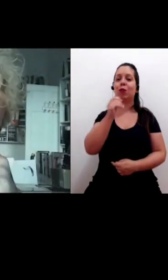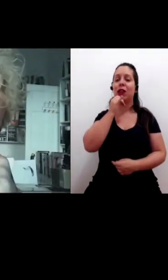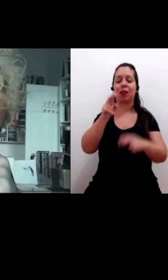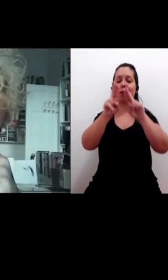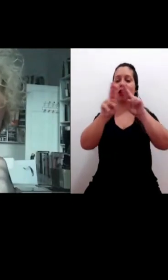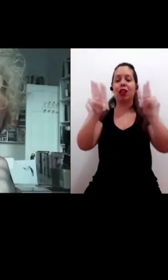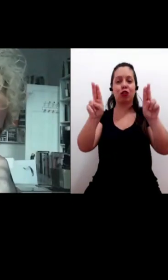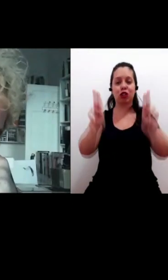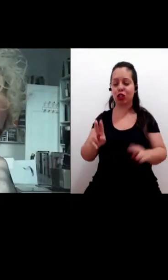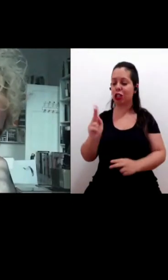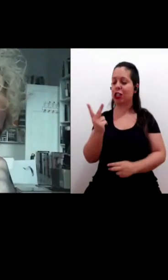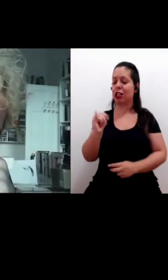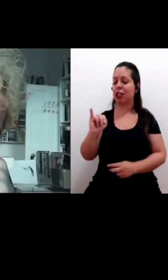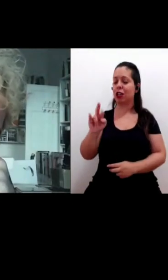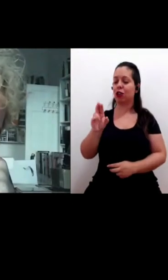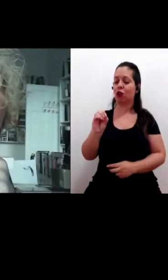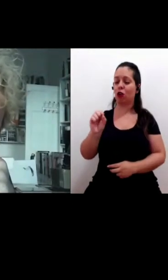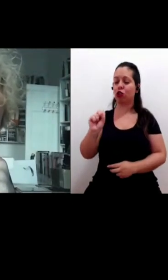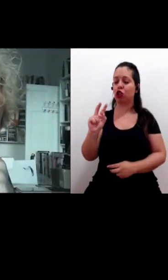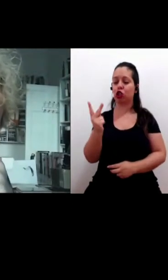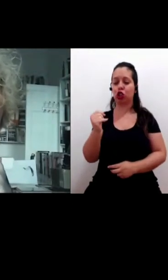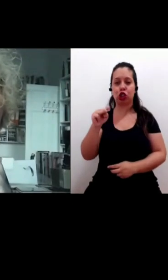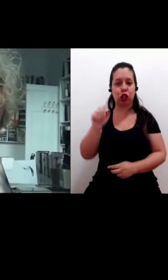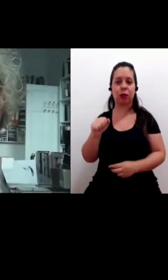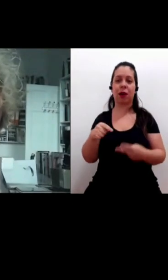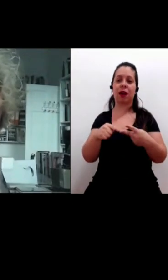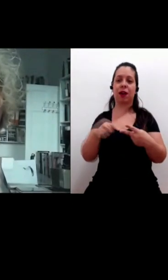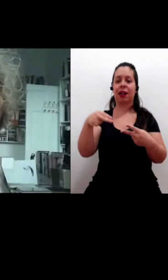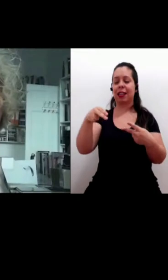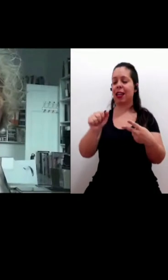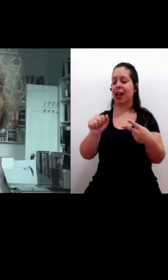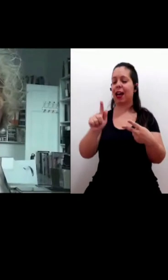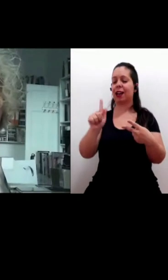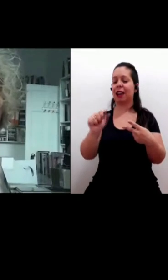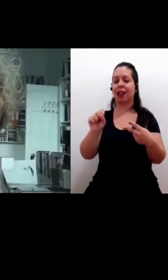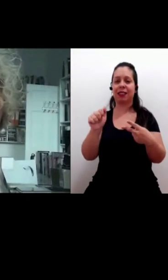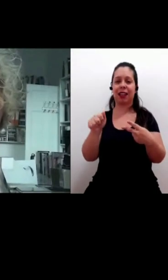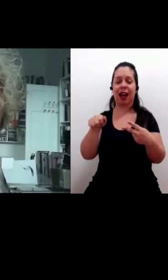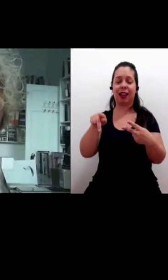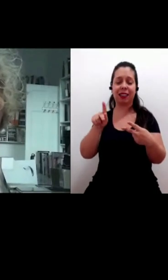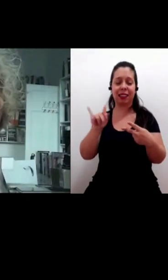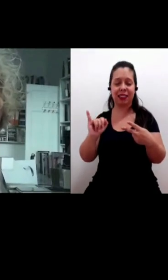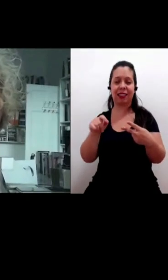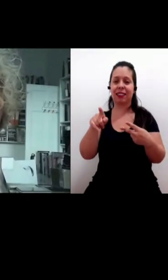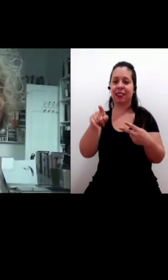or to Three Mile Island to see places where